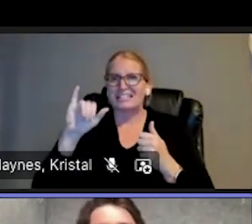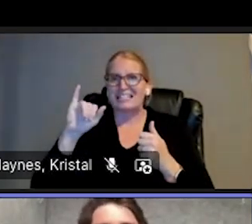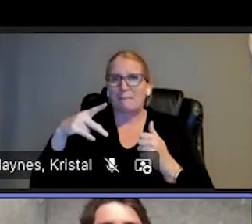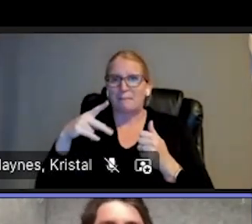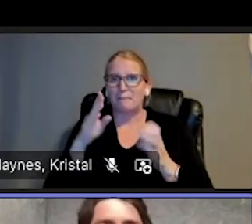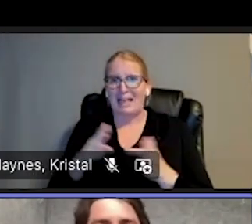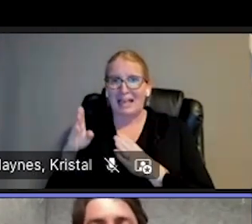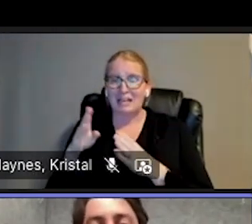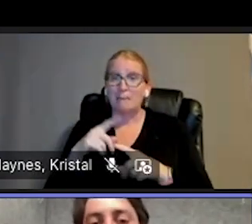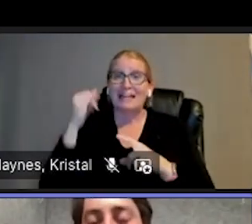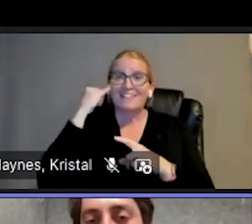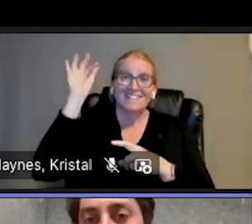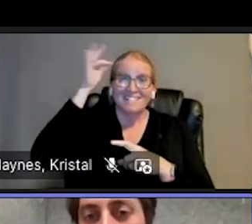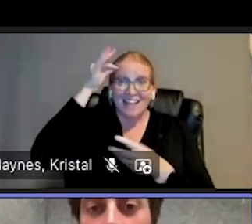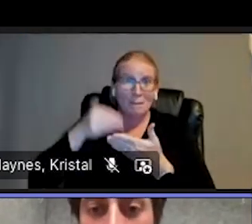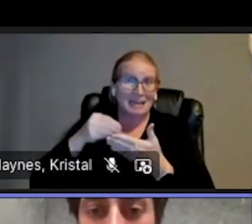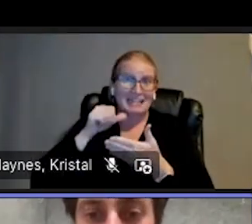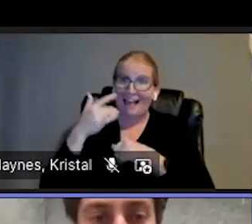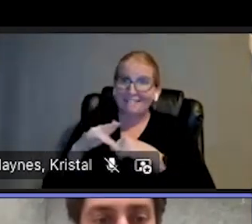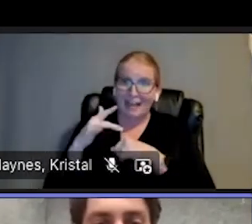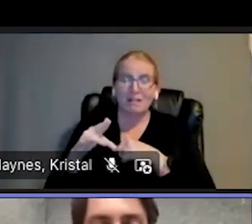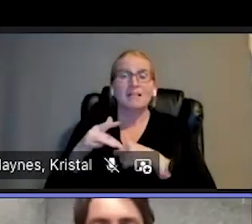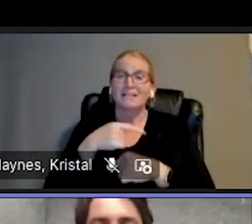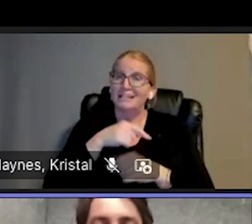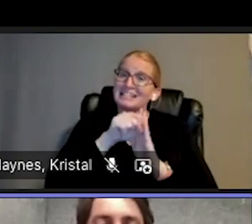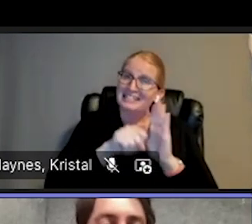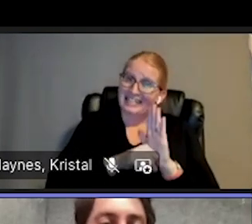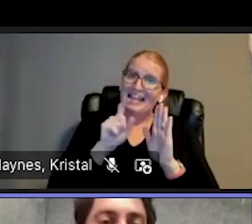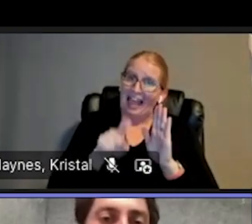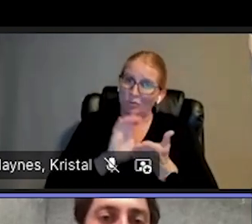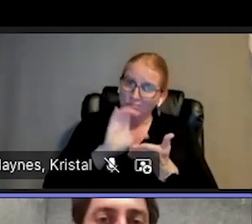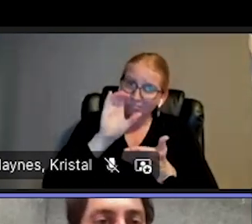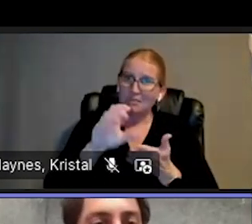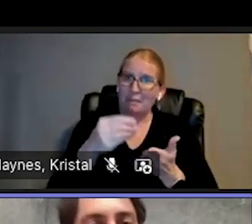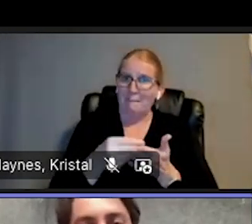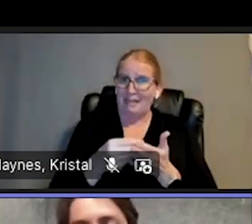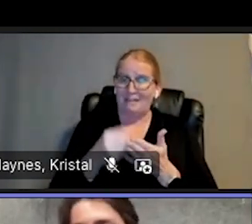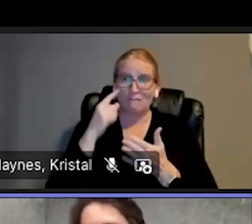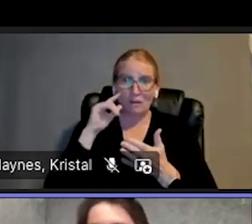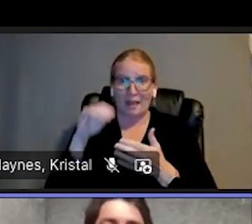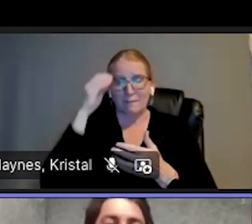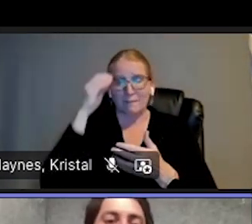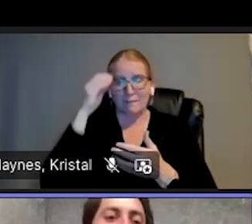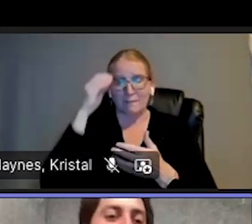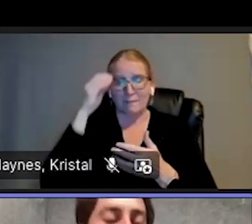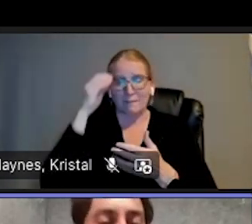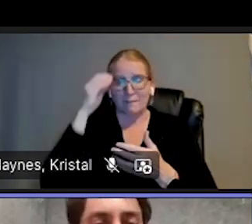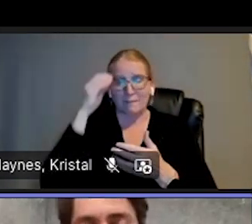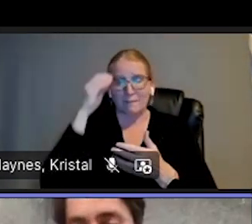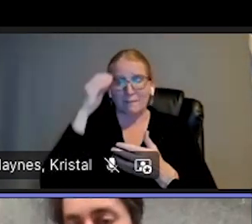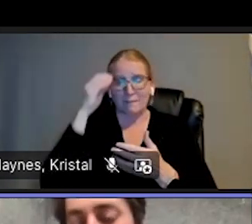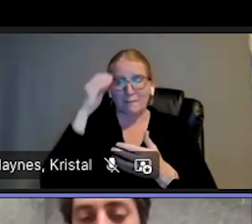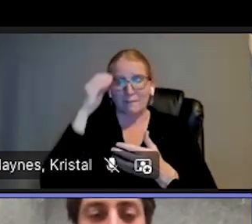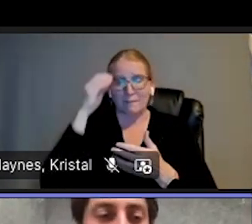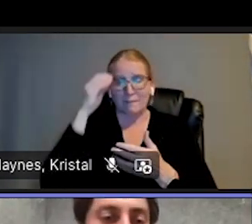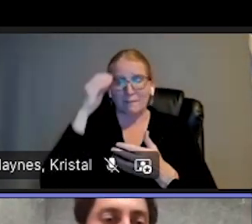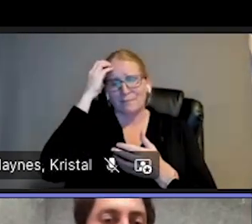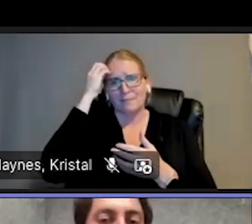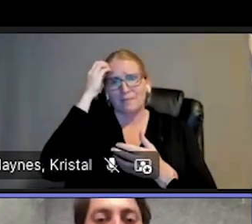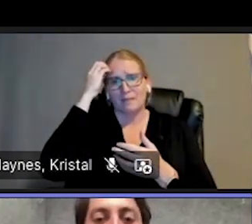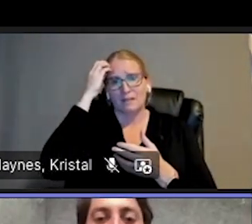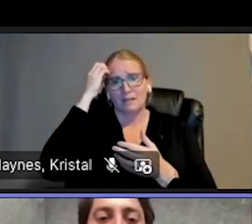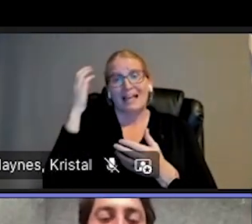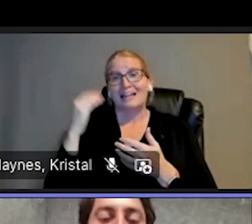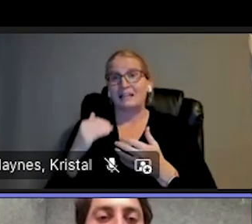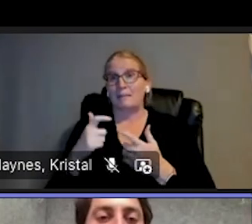dedicate the funding to allow that plan to be executed. And a big part of emergency communications, whether it's wireless or